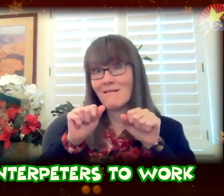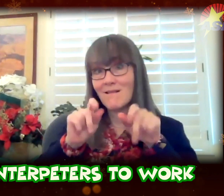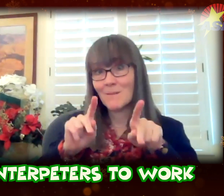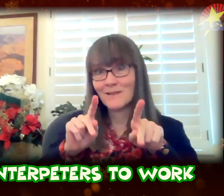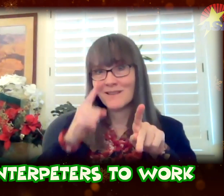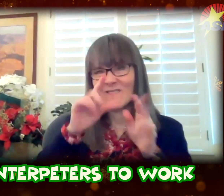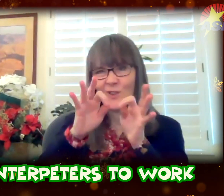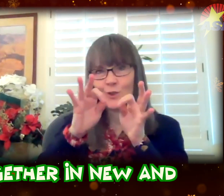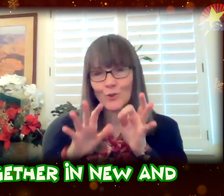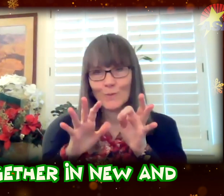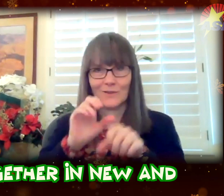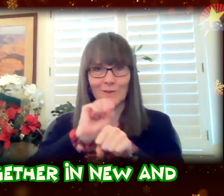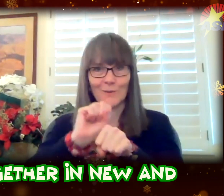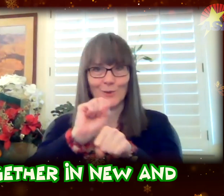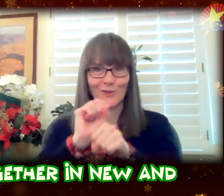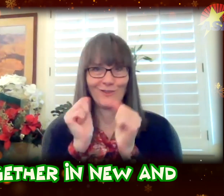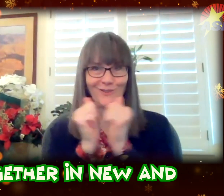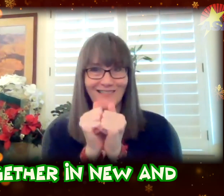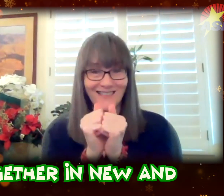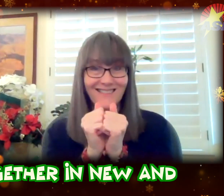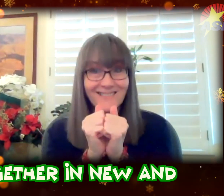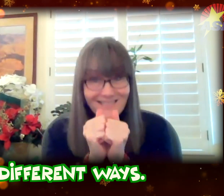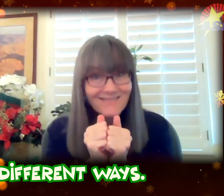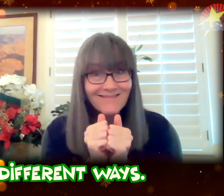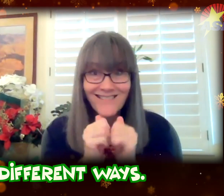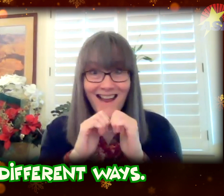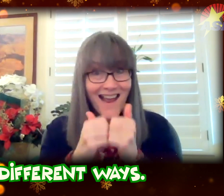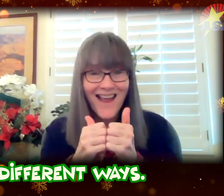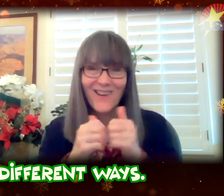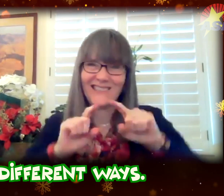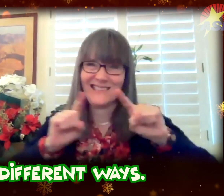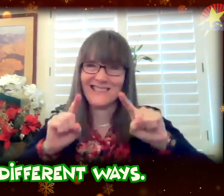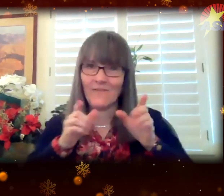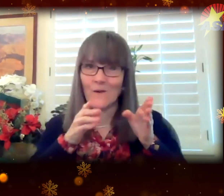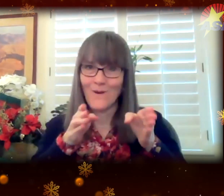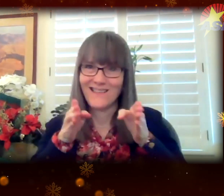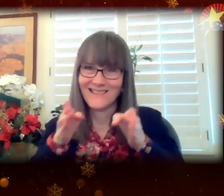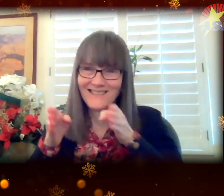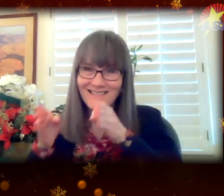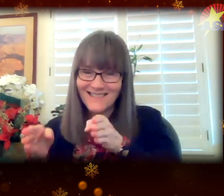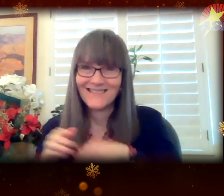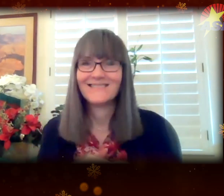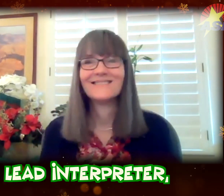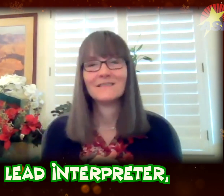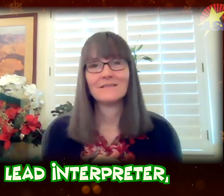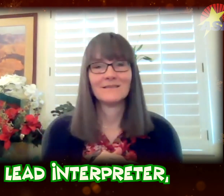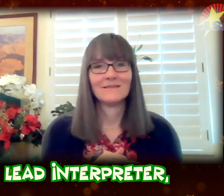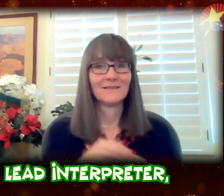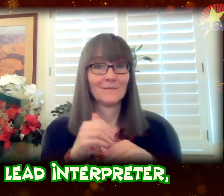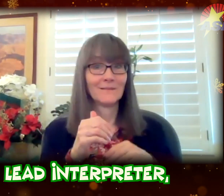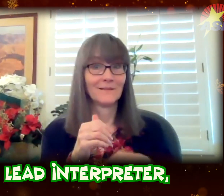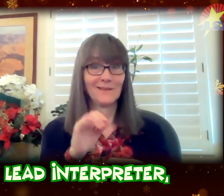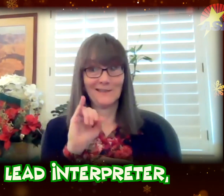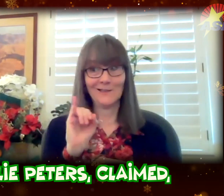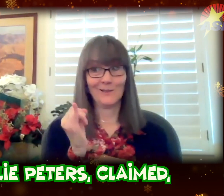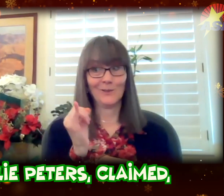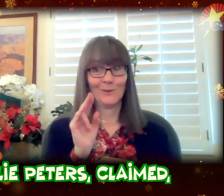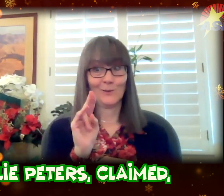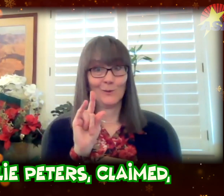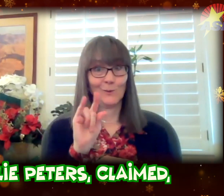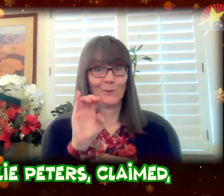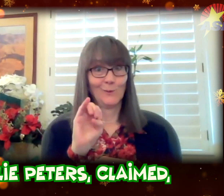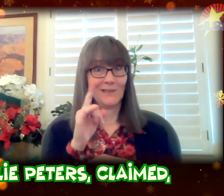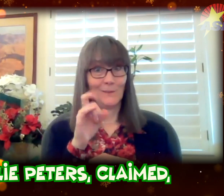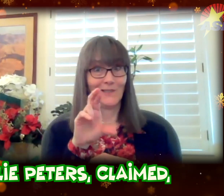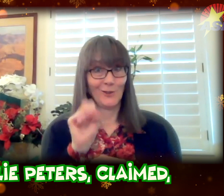for interpreters to work together in new and different ways. As lead interpreter